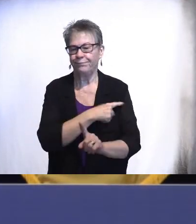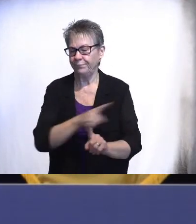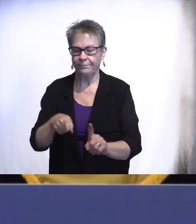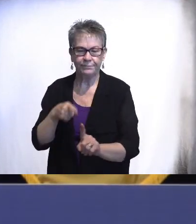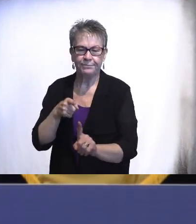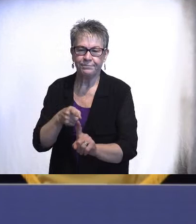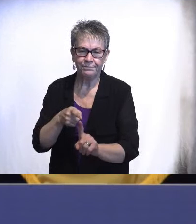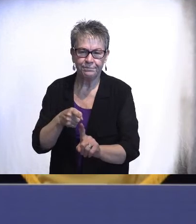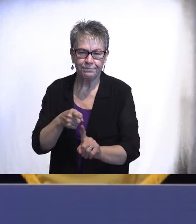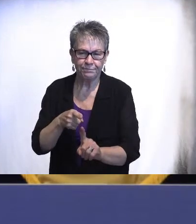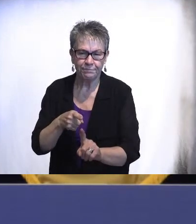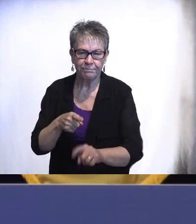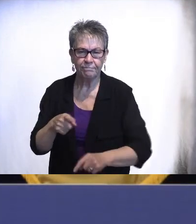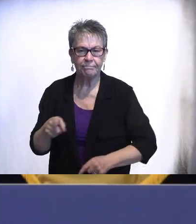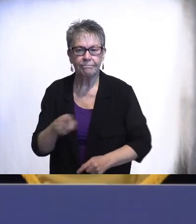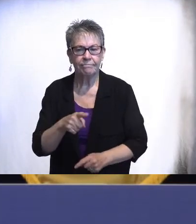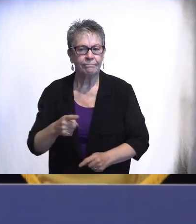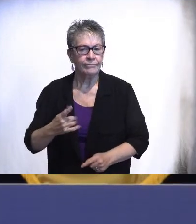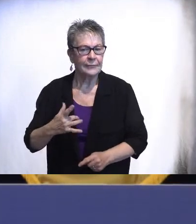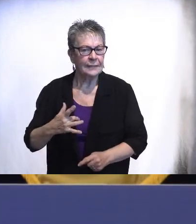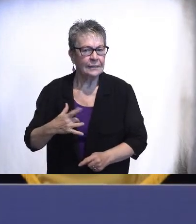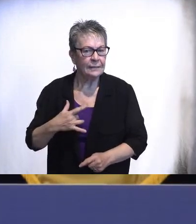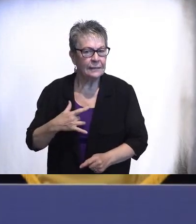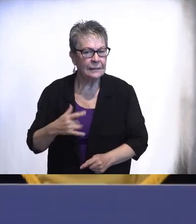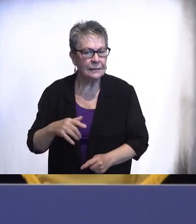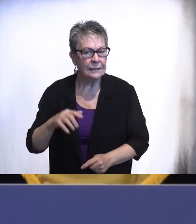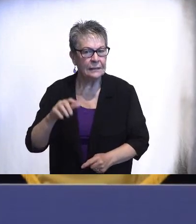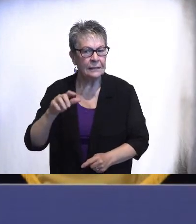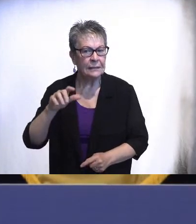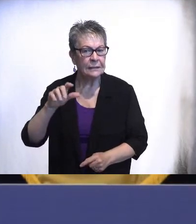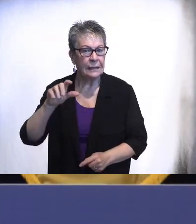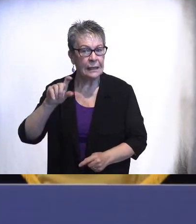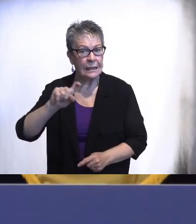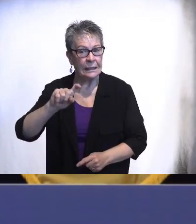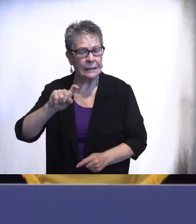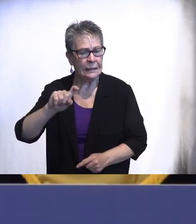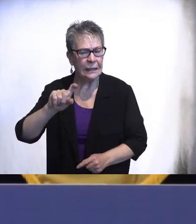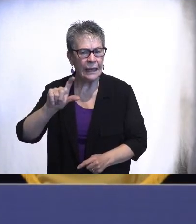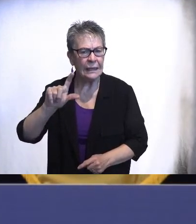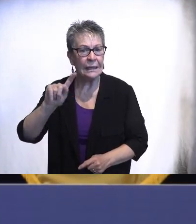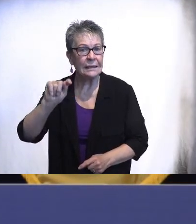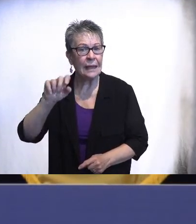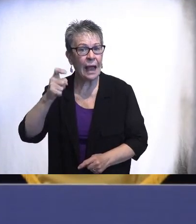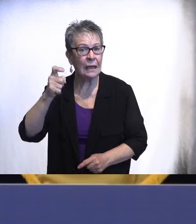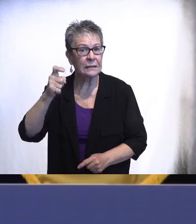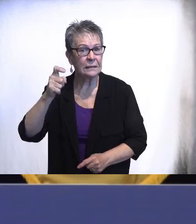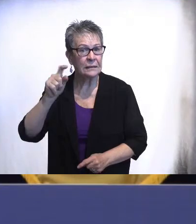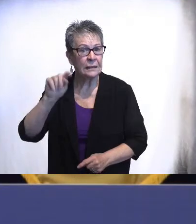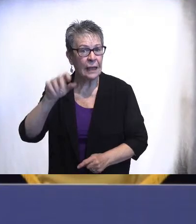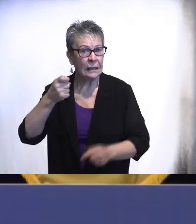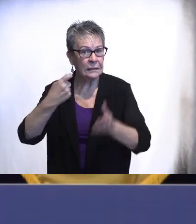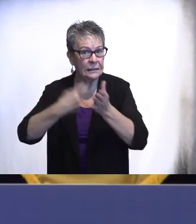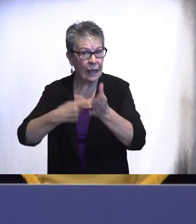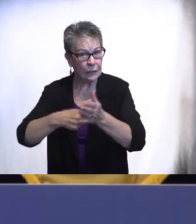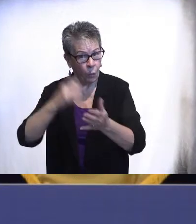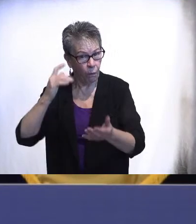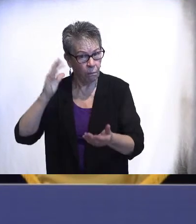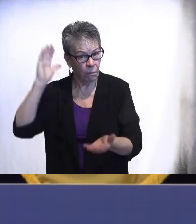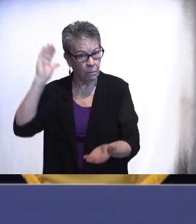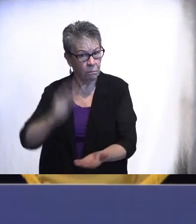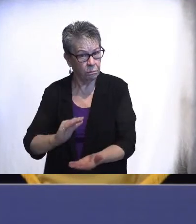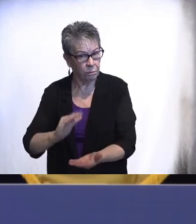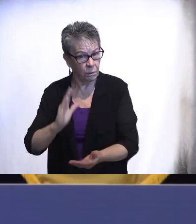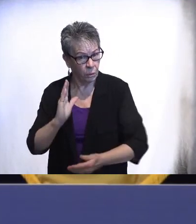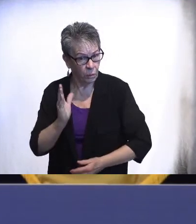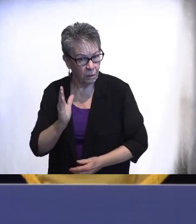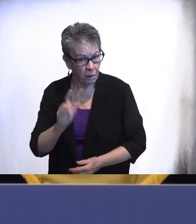down in the upcoming budget? You touched on St. Paddy's Day, but that's in a month, and the Super Bowl is in a few days,